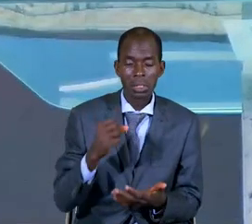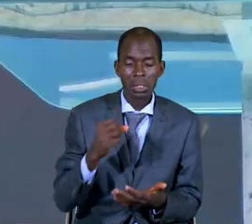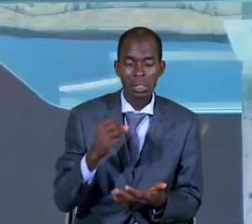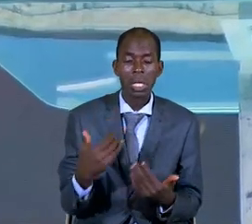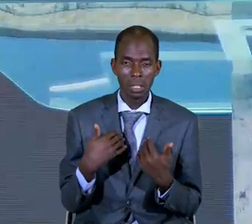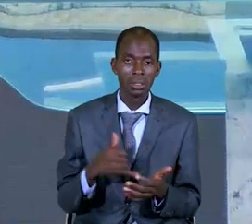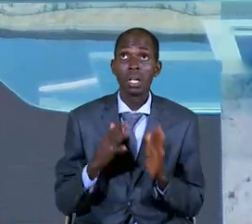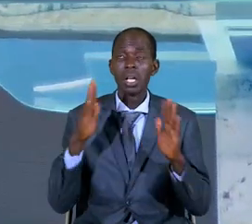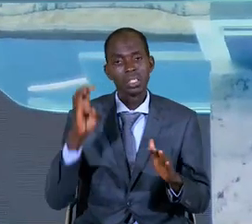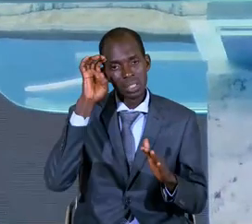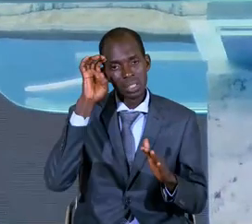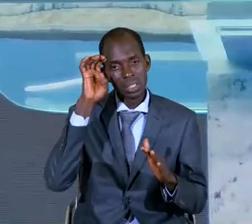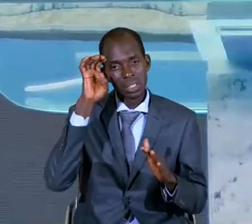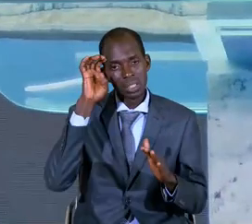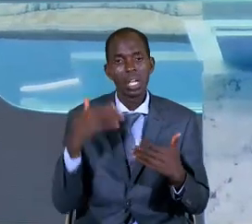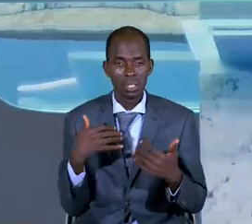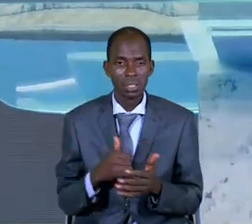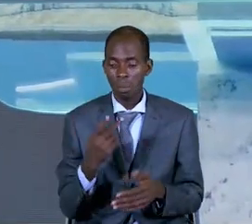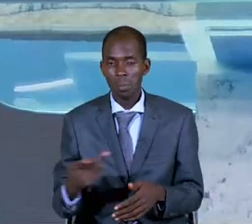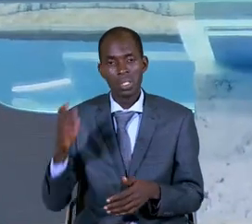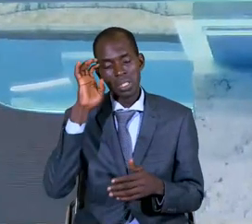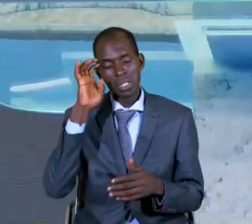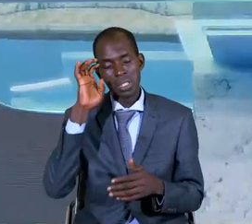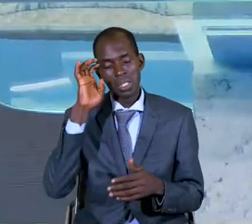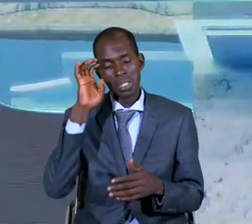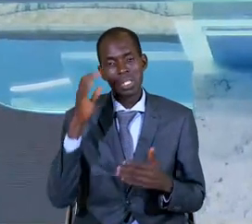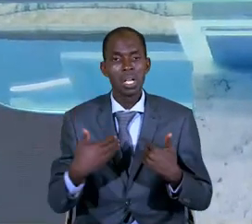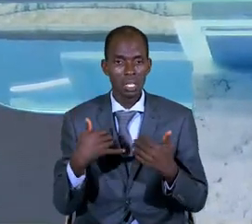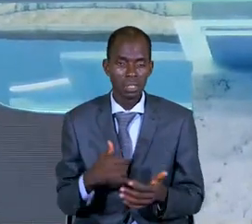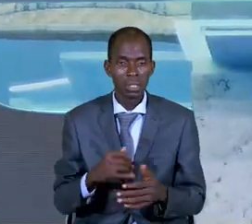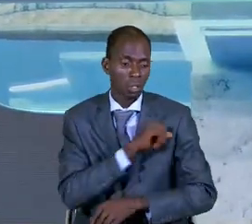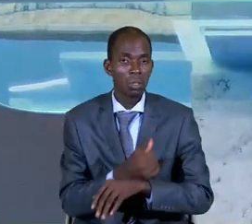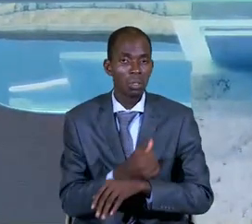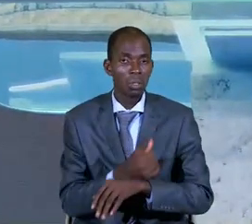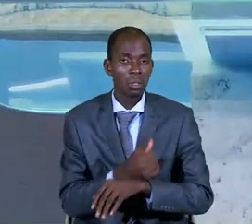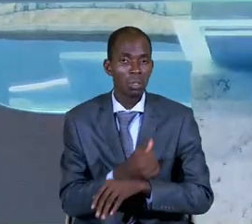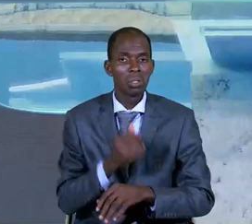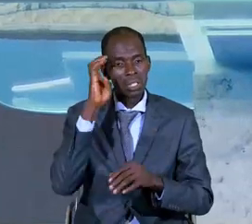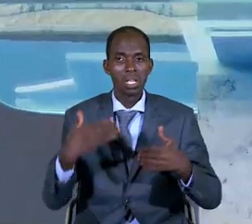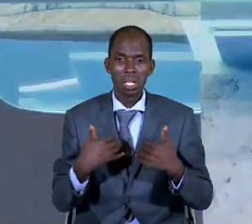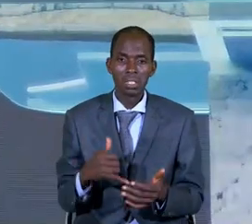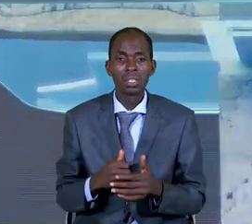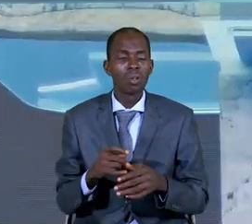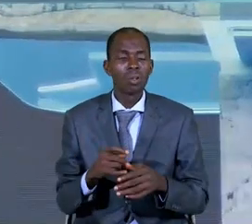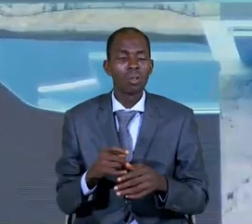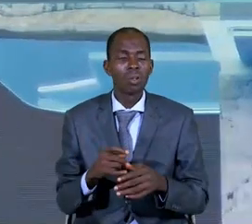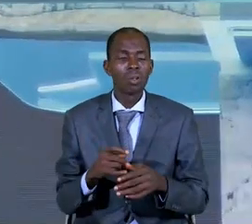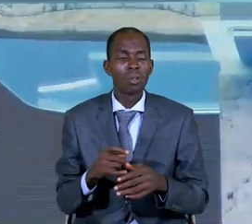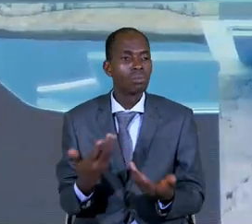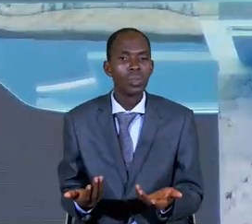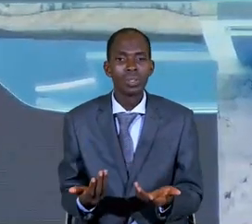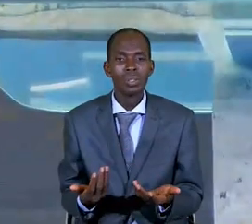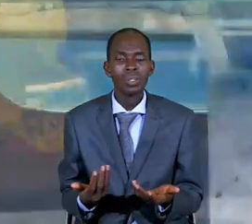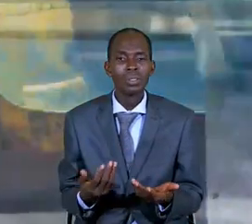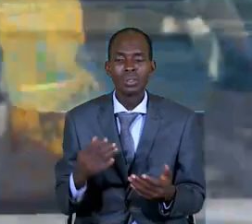about houses. Talk about property, talk about authority, talk about long leg, and talk